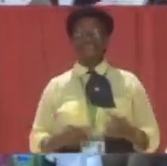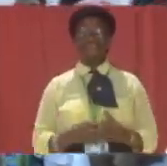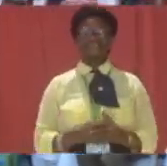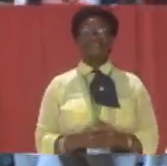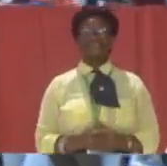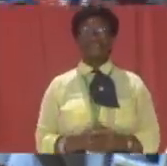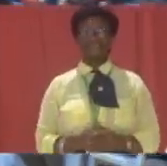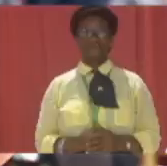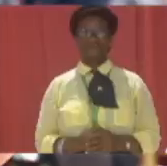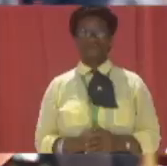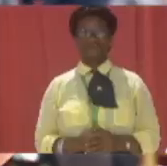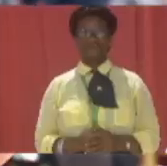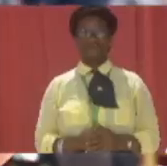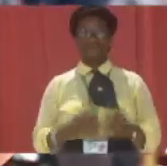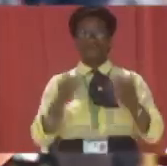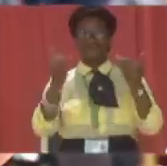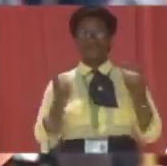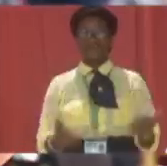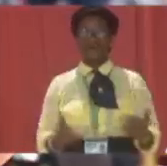Now you are going to pray